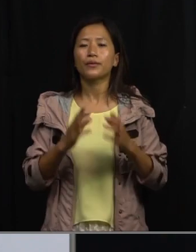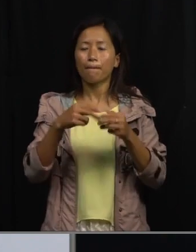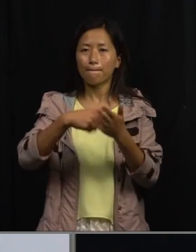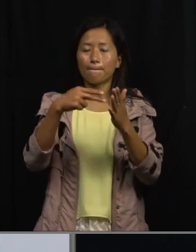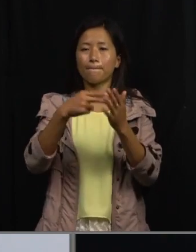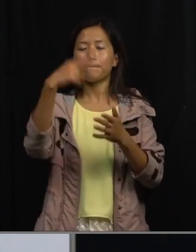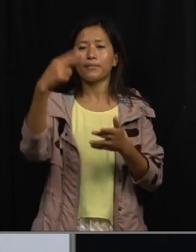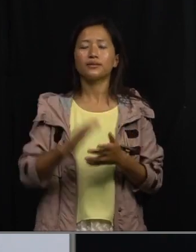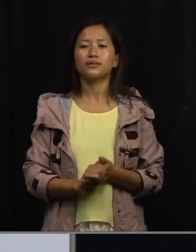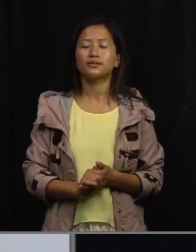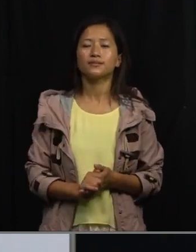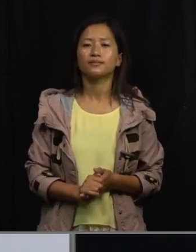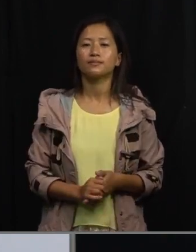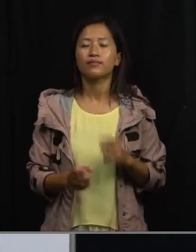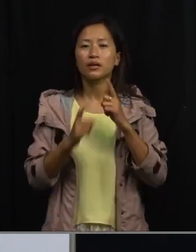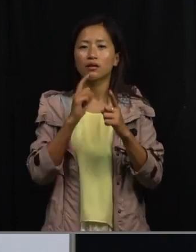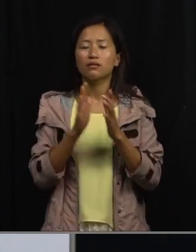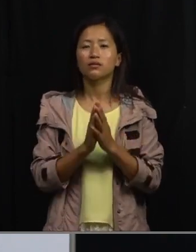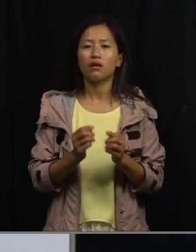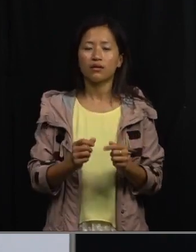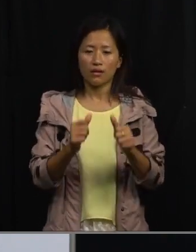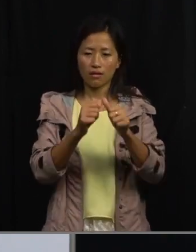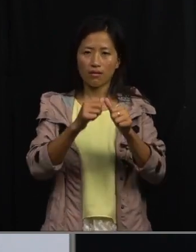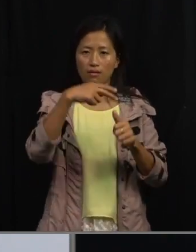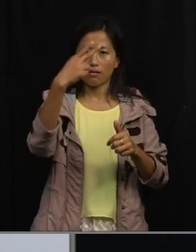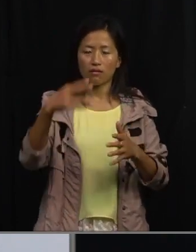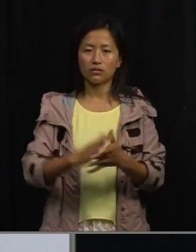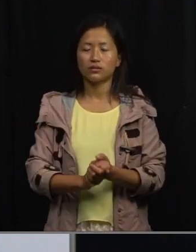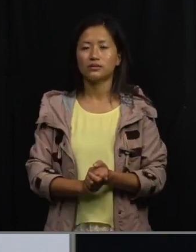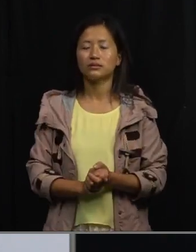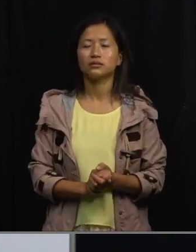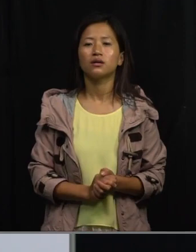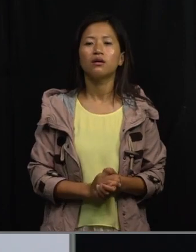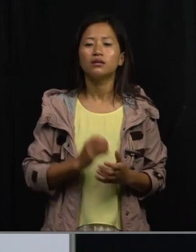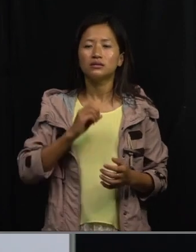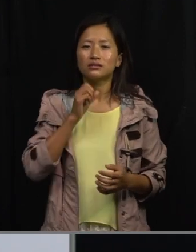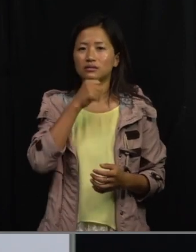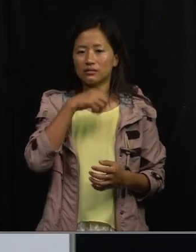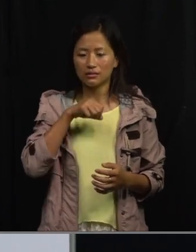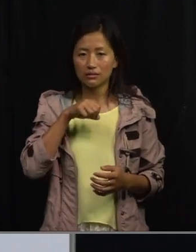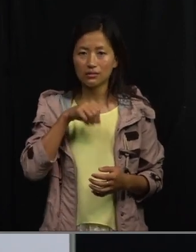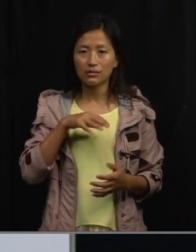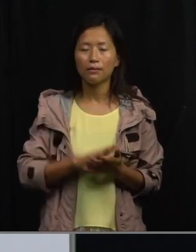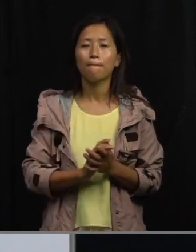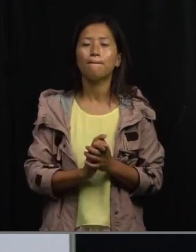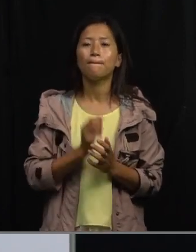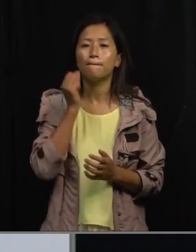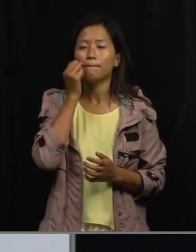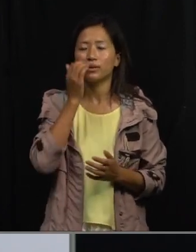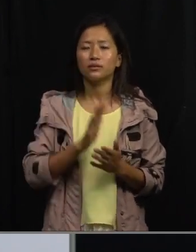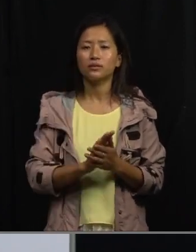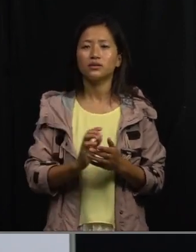paintings. Now we will discuss about their art. The early men, they know how to